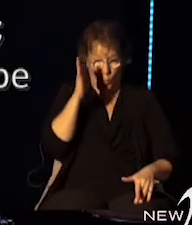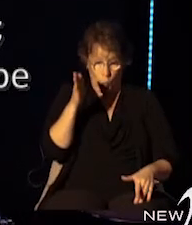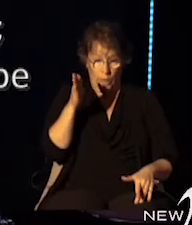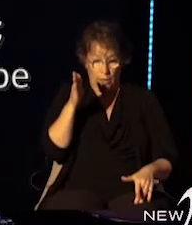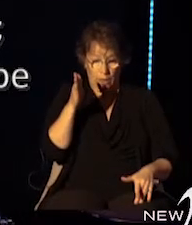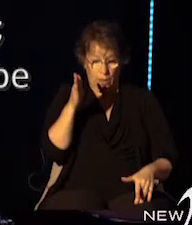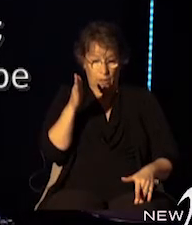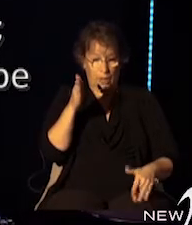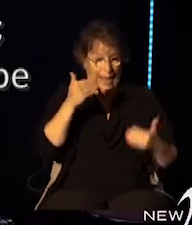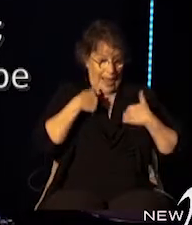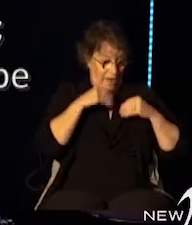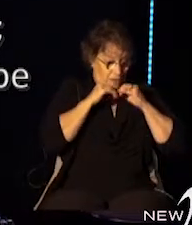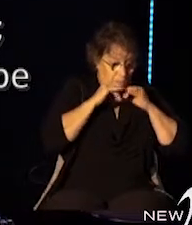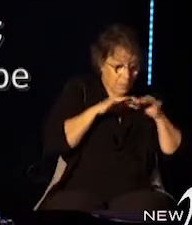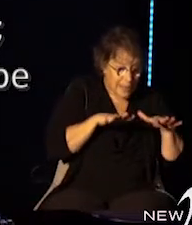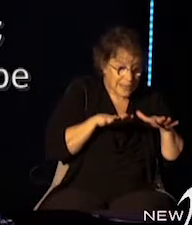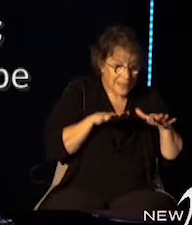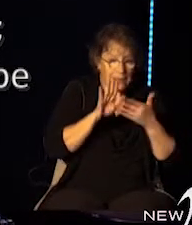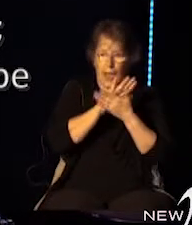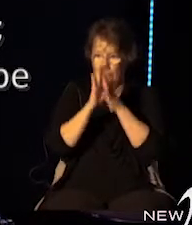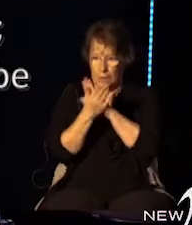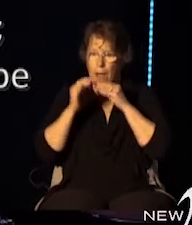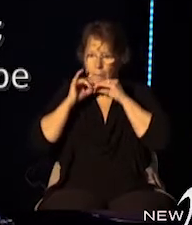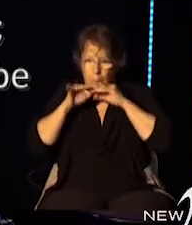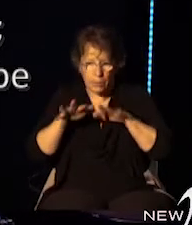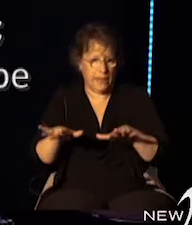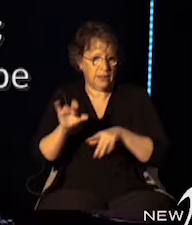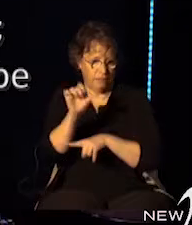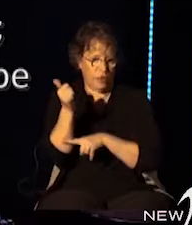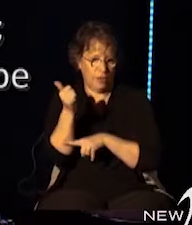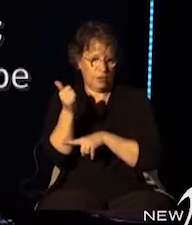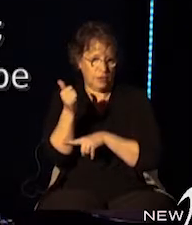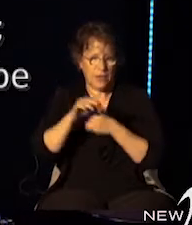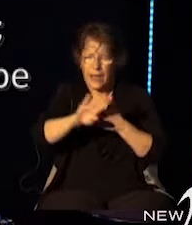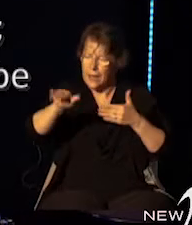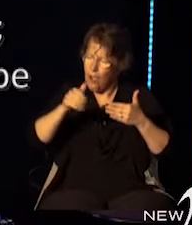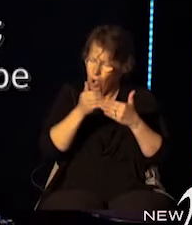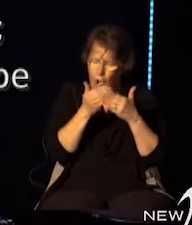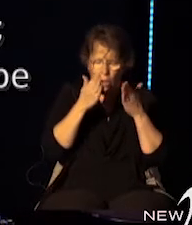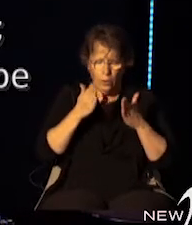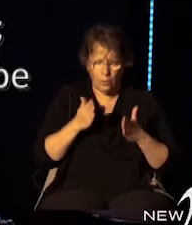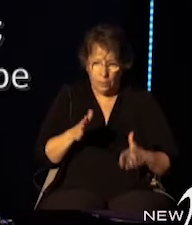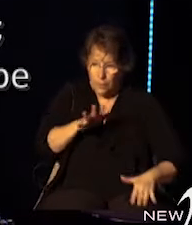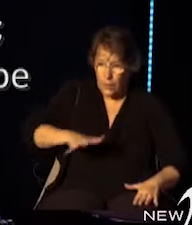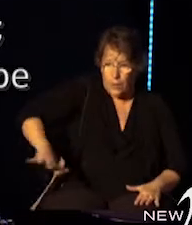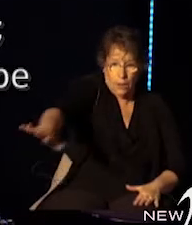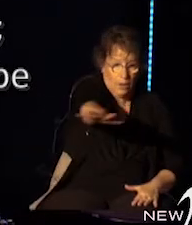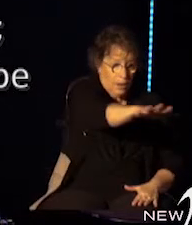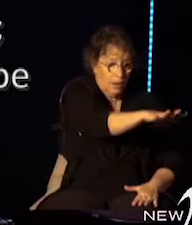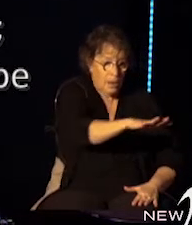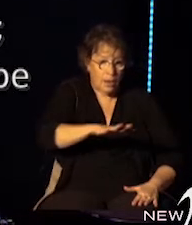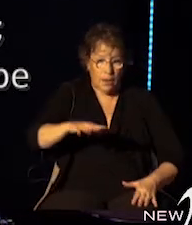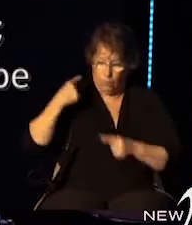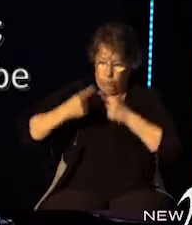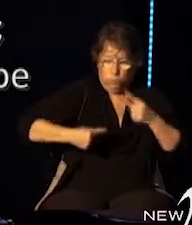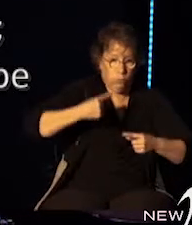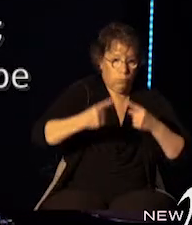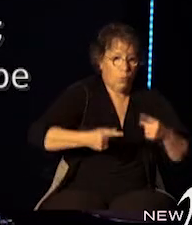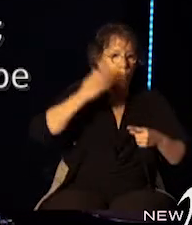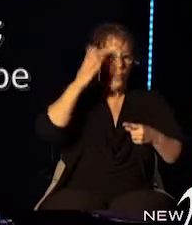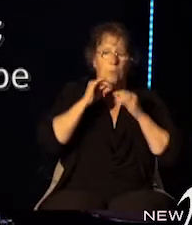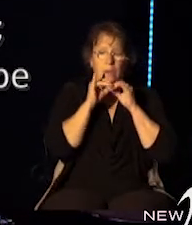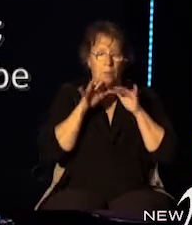a blessing. And all peoples on earth will be blessed through you.